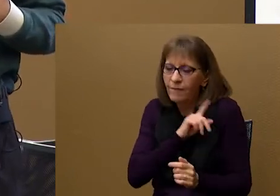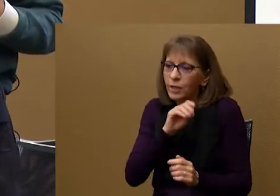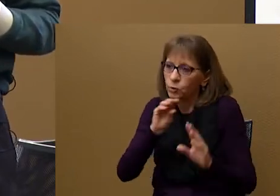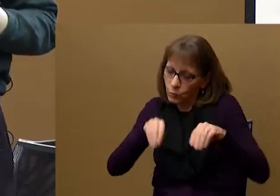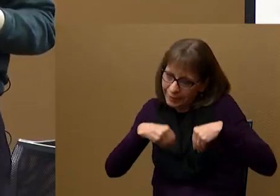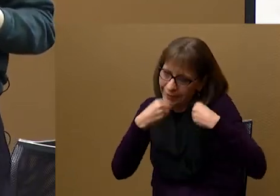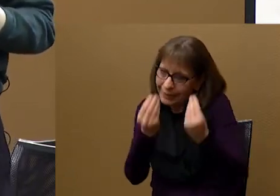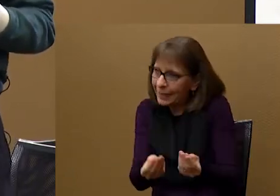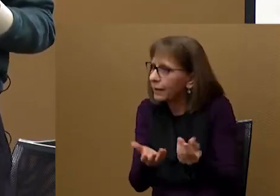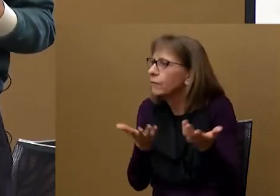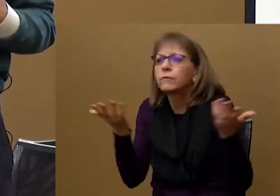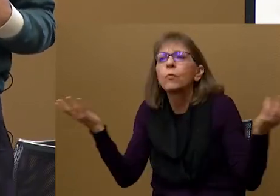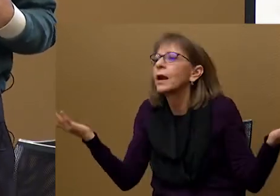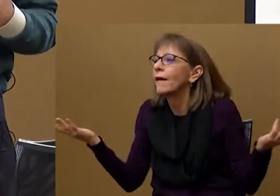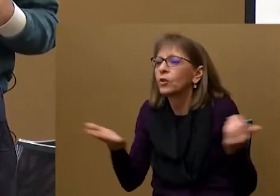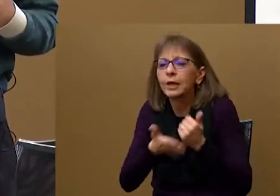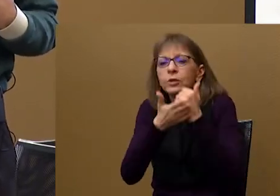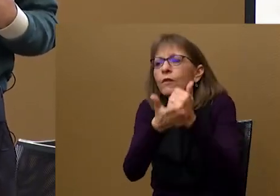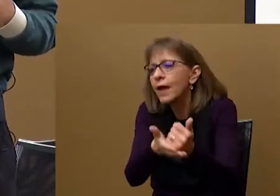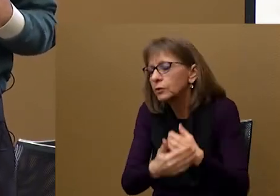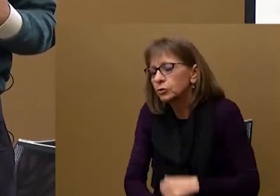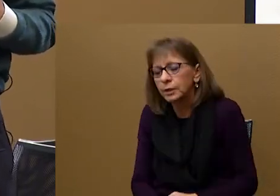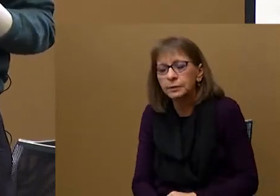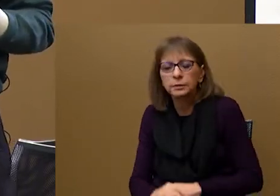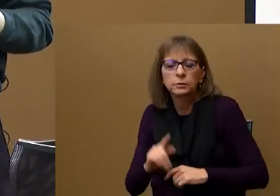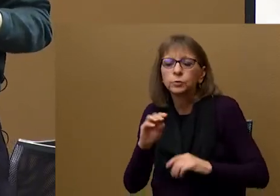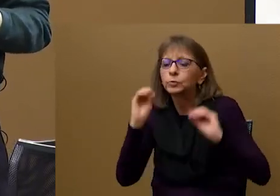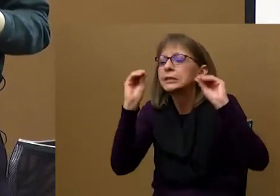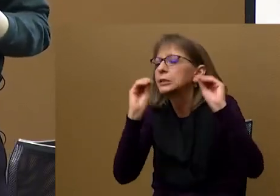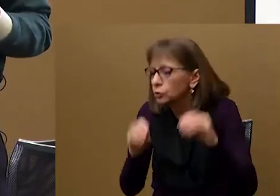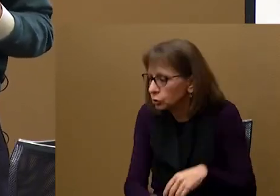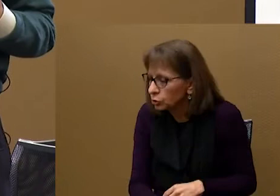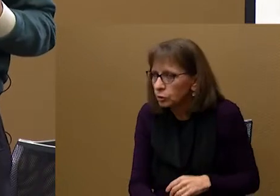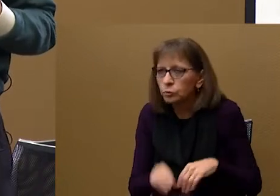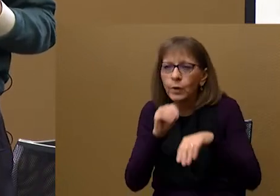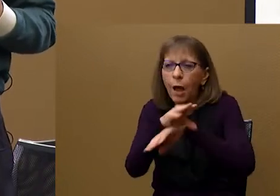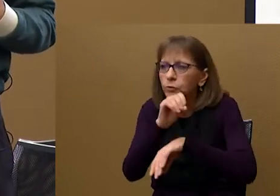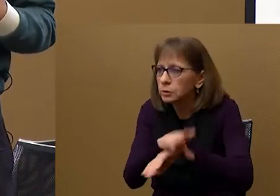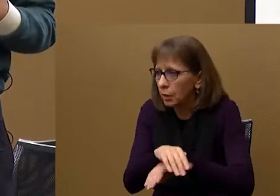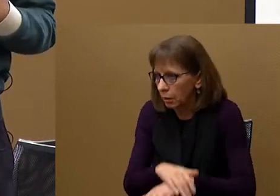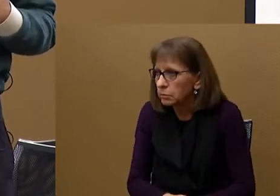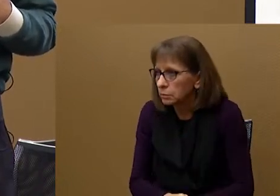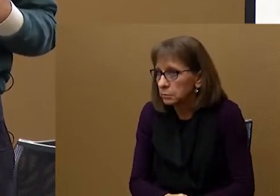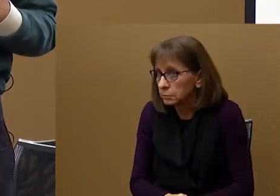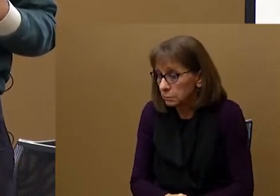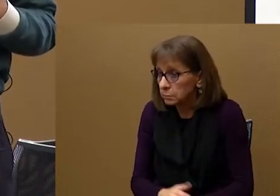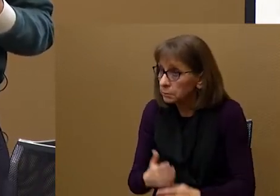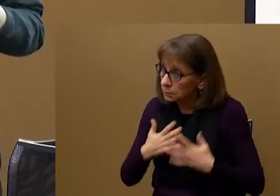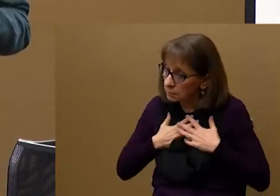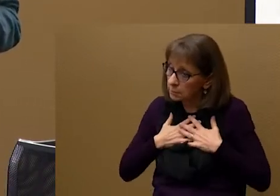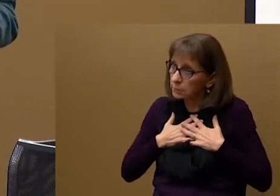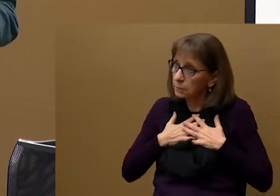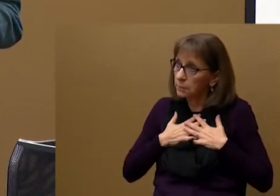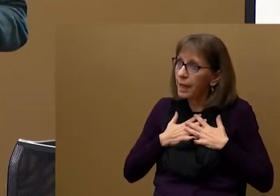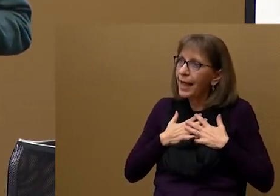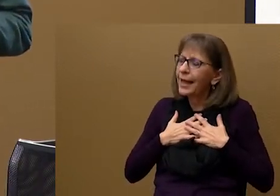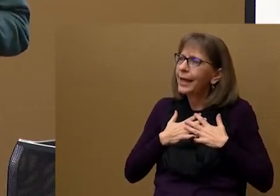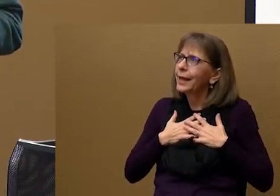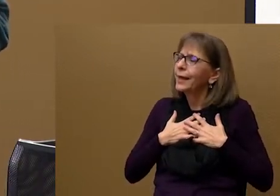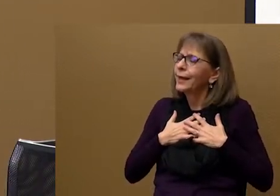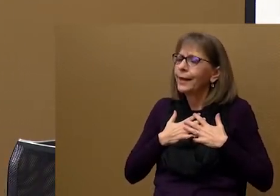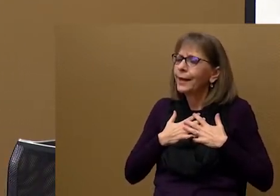qualified to provide the intervention, teaching, counseling, etc., that this person needs? And suppose they hired